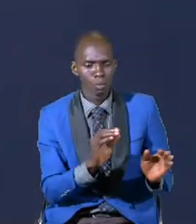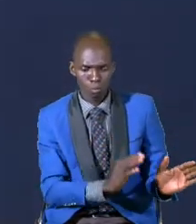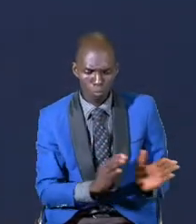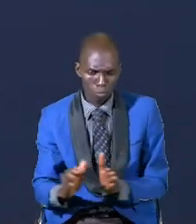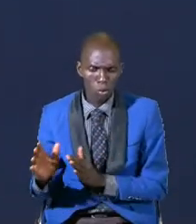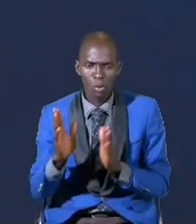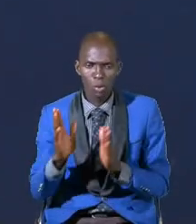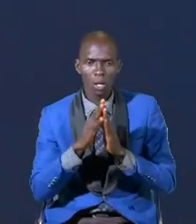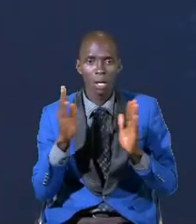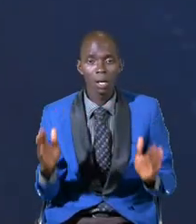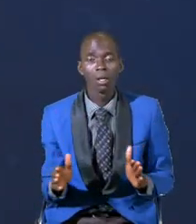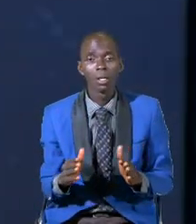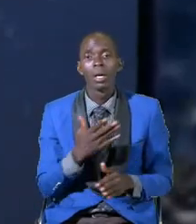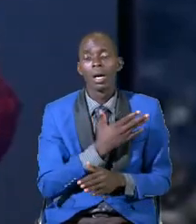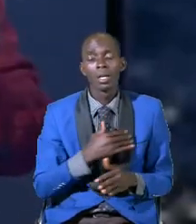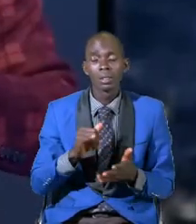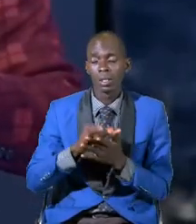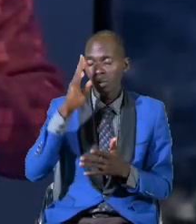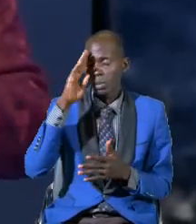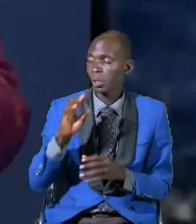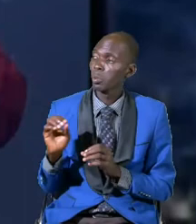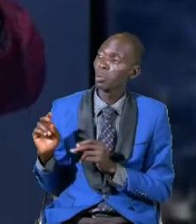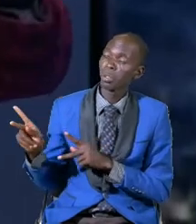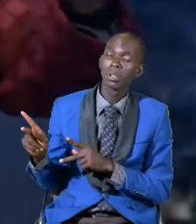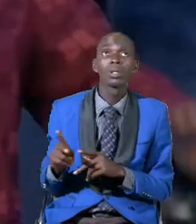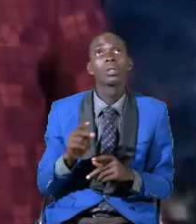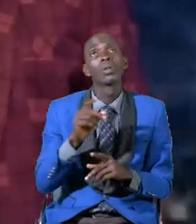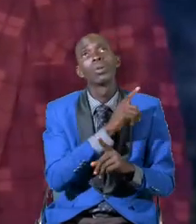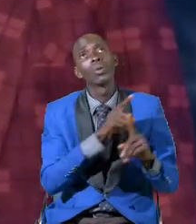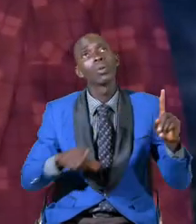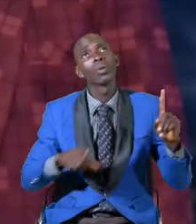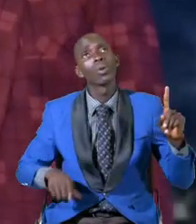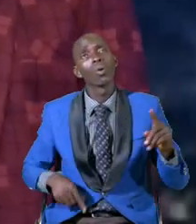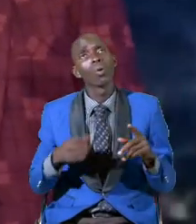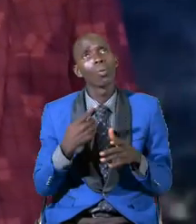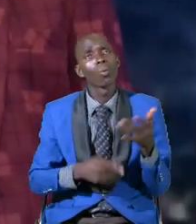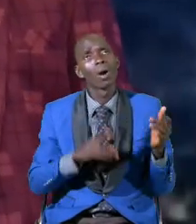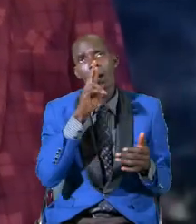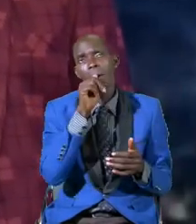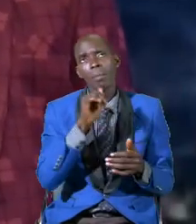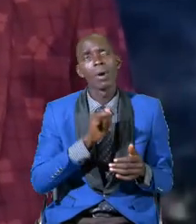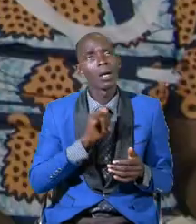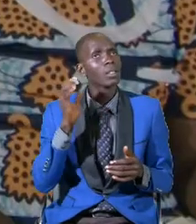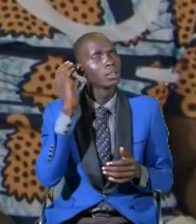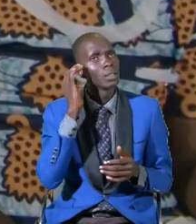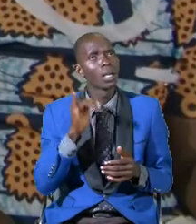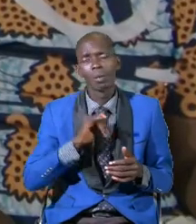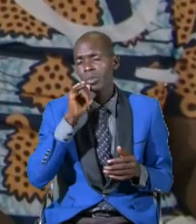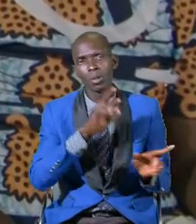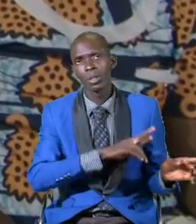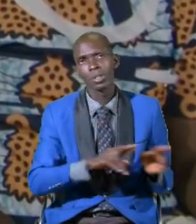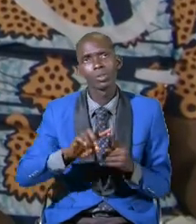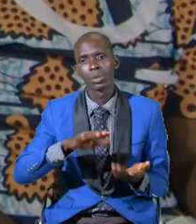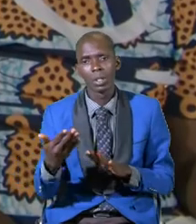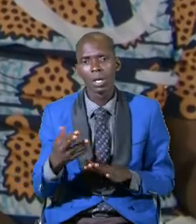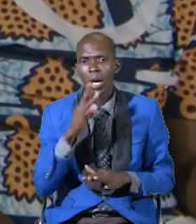Ezekiah said, God, what am I hearing? I'm not ready to die yet. Are you ready to die? Hey,